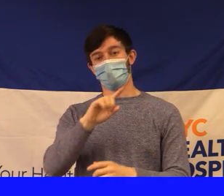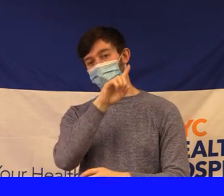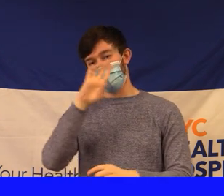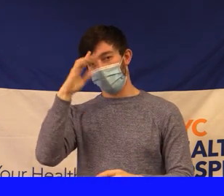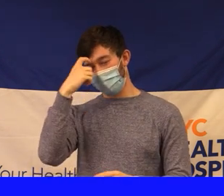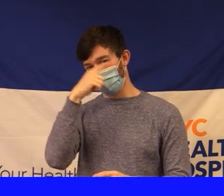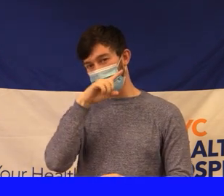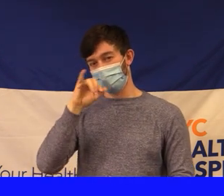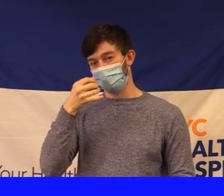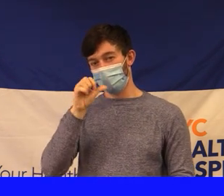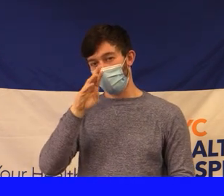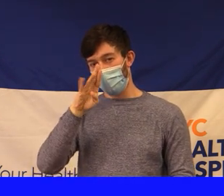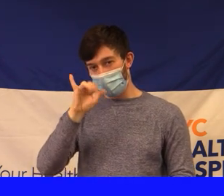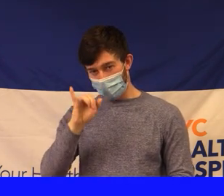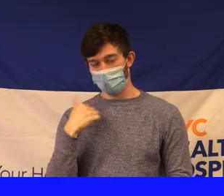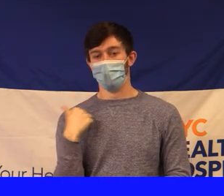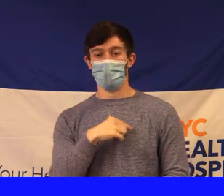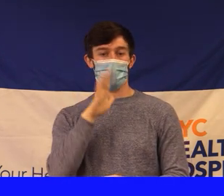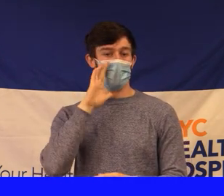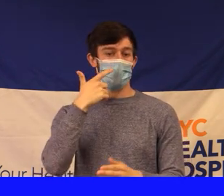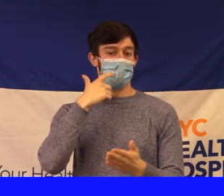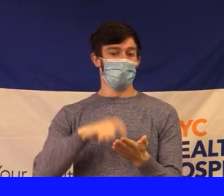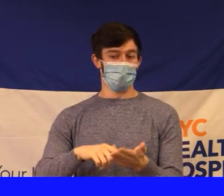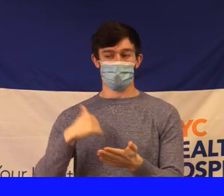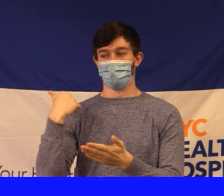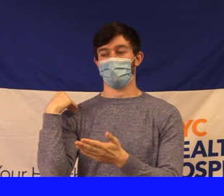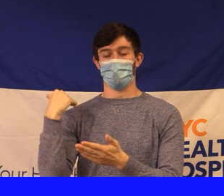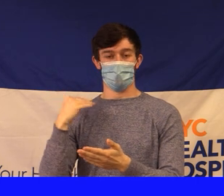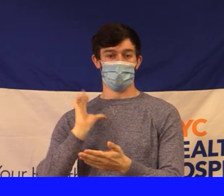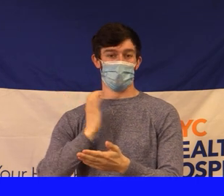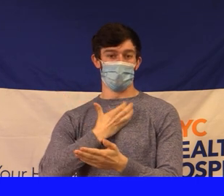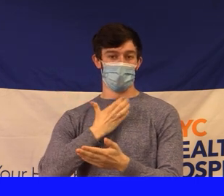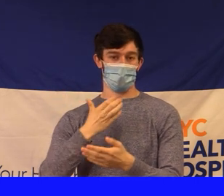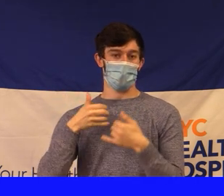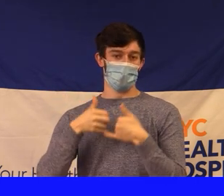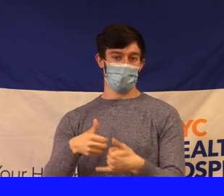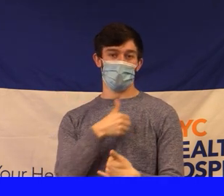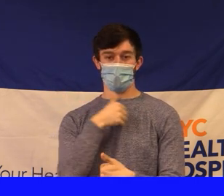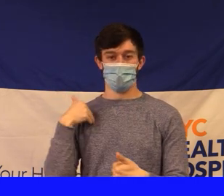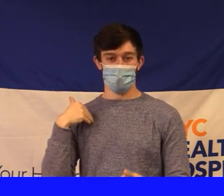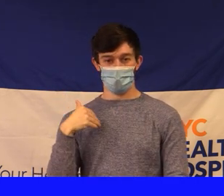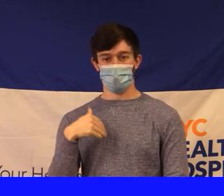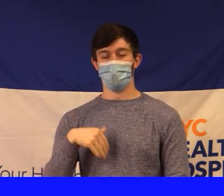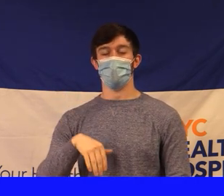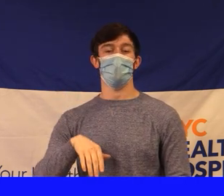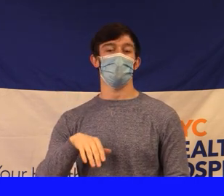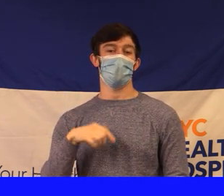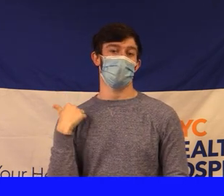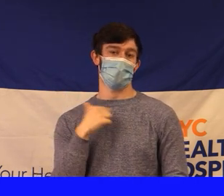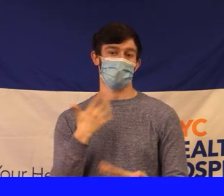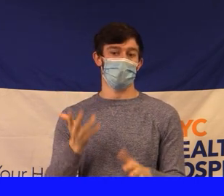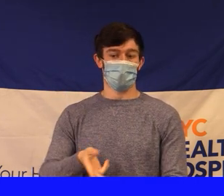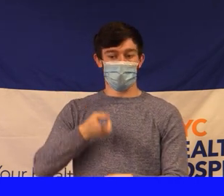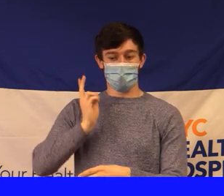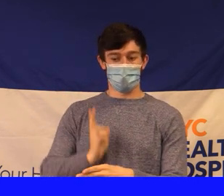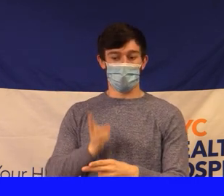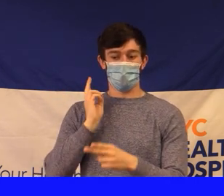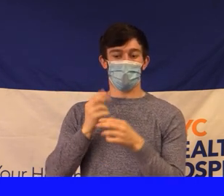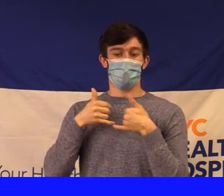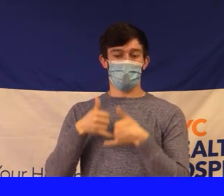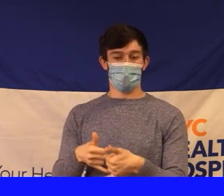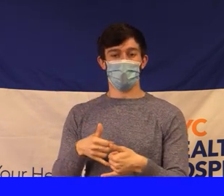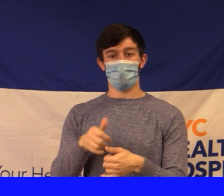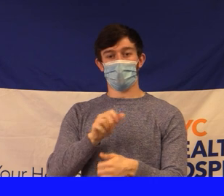our past board member, Josephine Bolis. We have renamed the Nursing Champion Award after